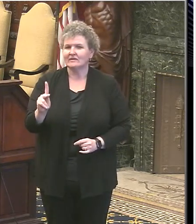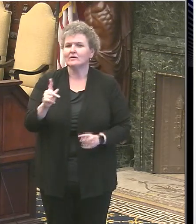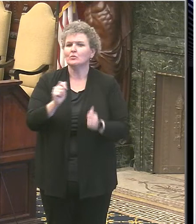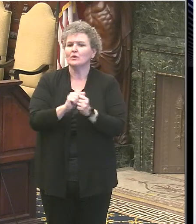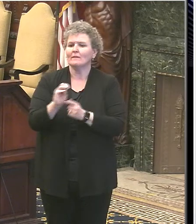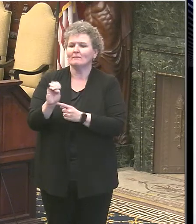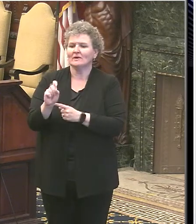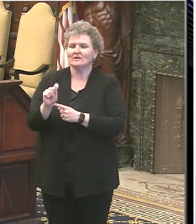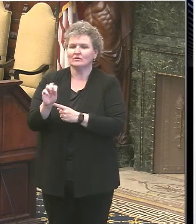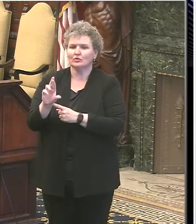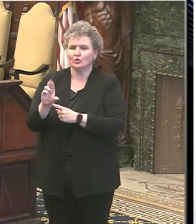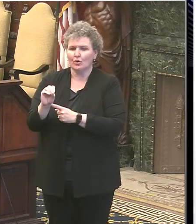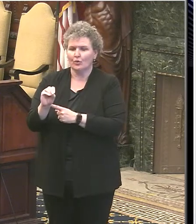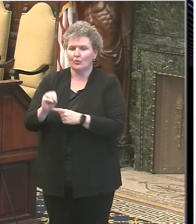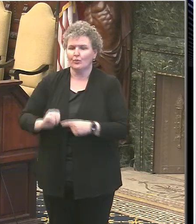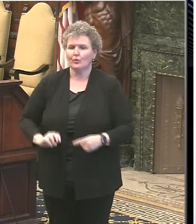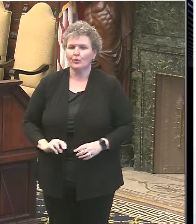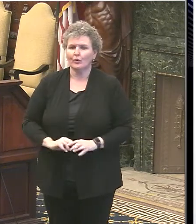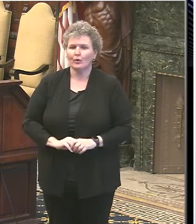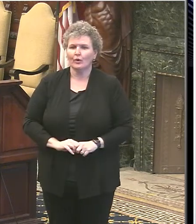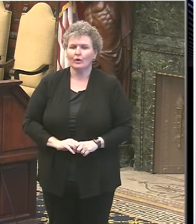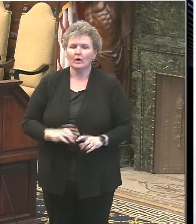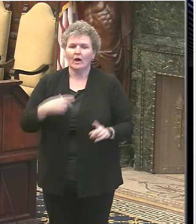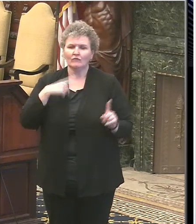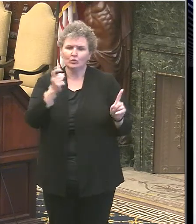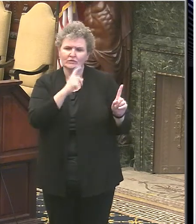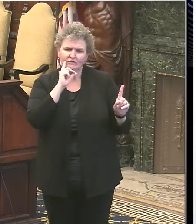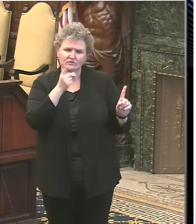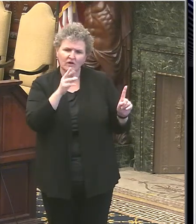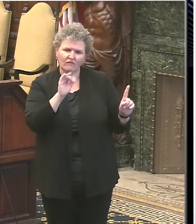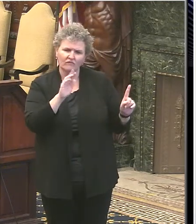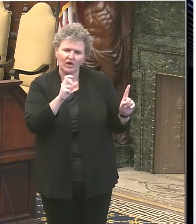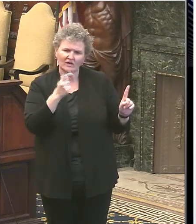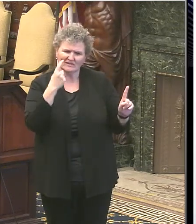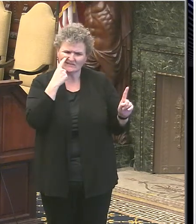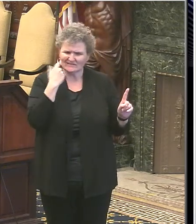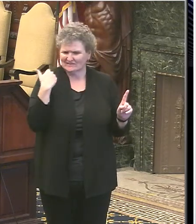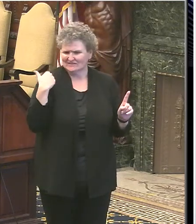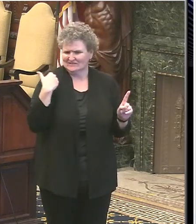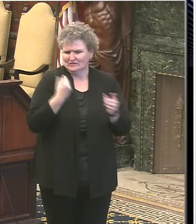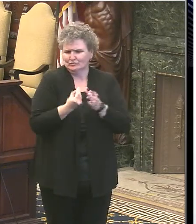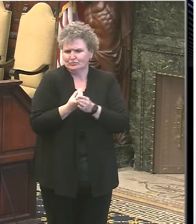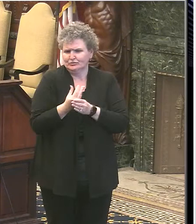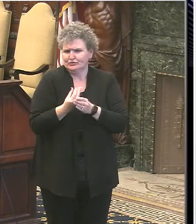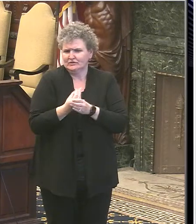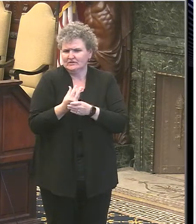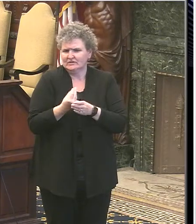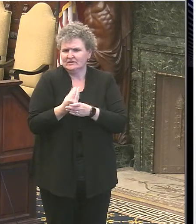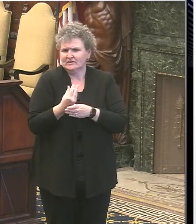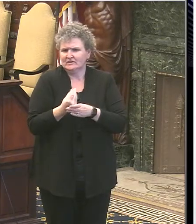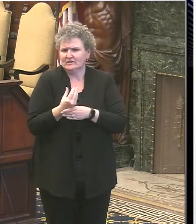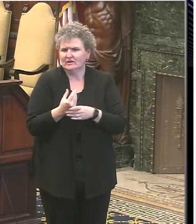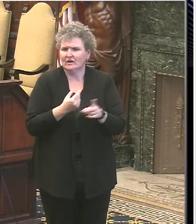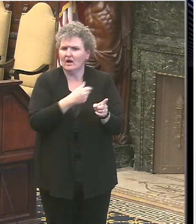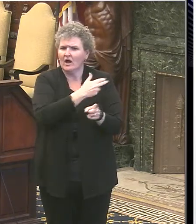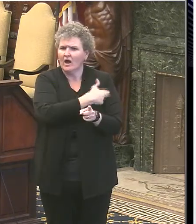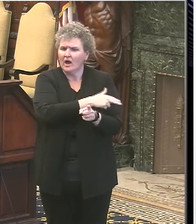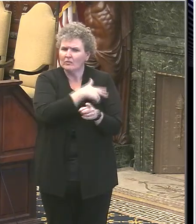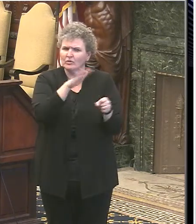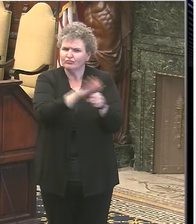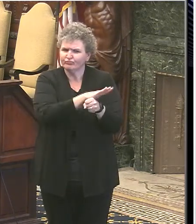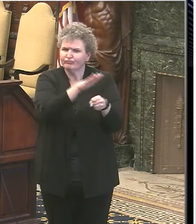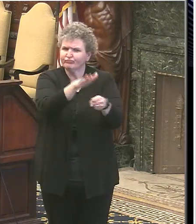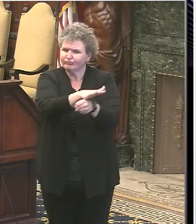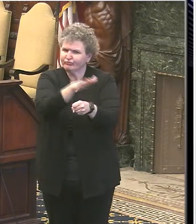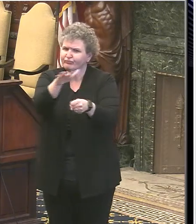this question is for Dr. Farley. In the spring, the Leah Core Center was utilized as a sort of field hospital. Is the city planning to set up